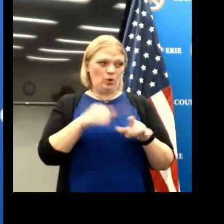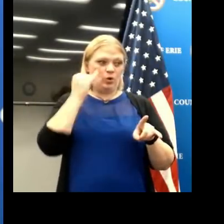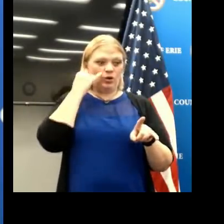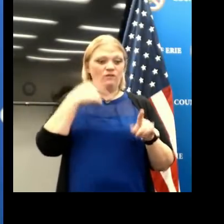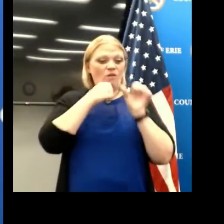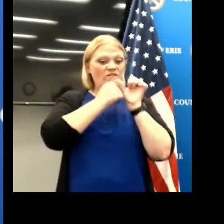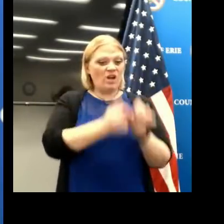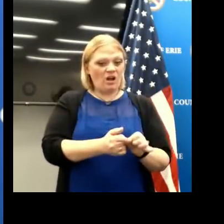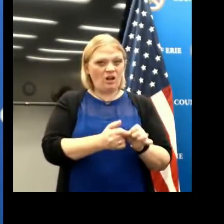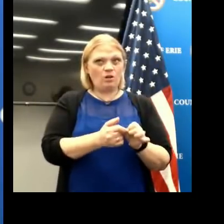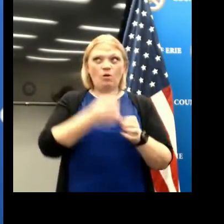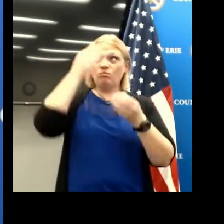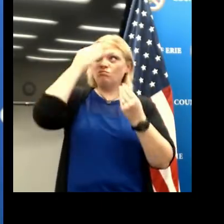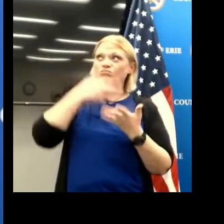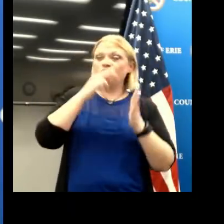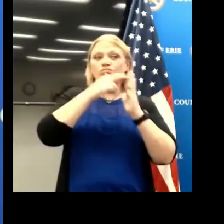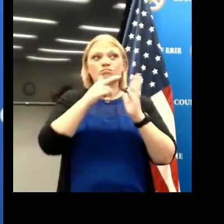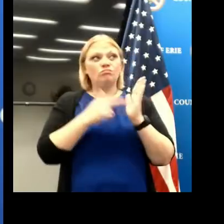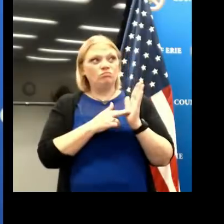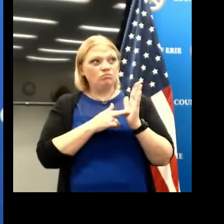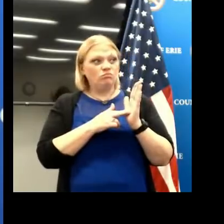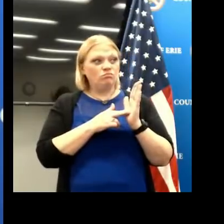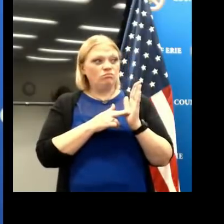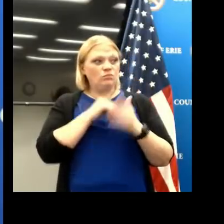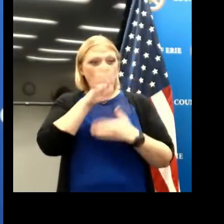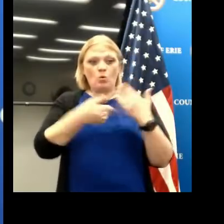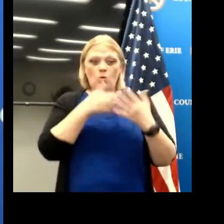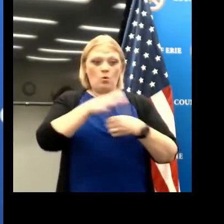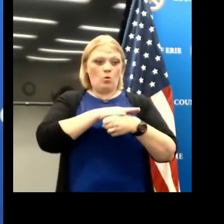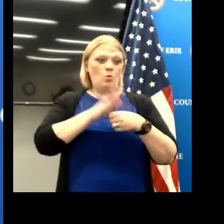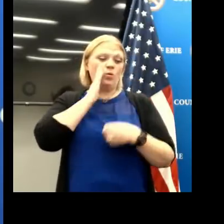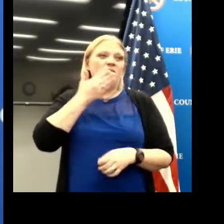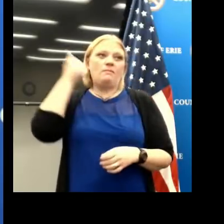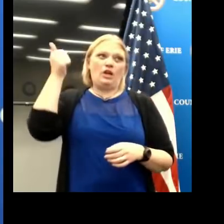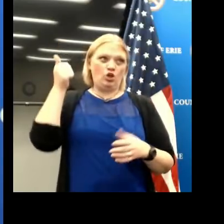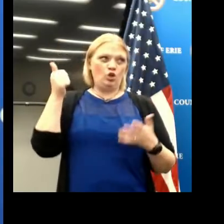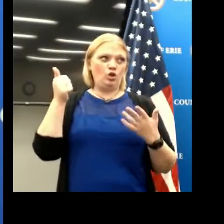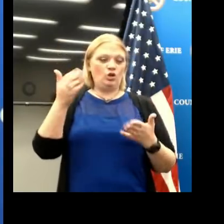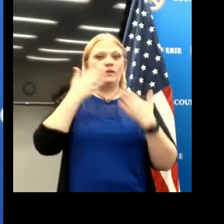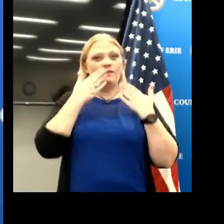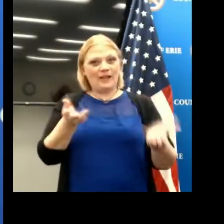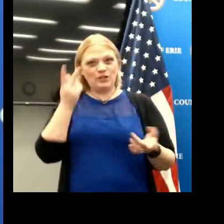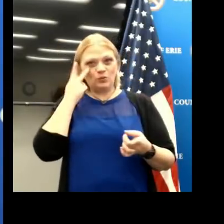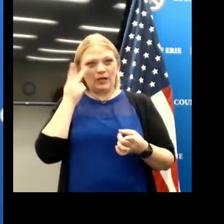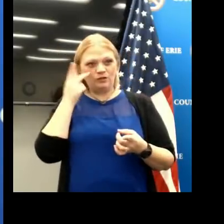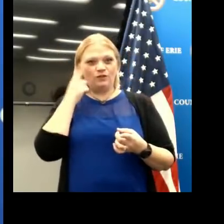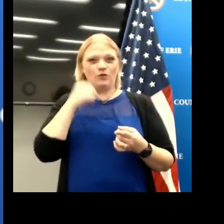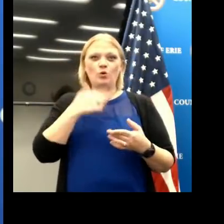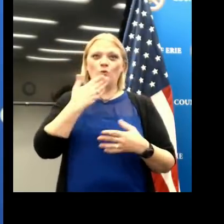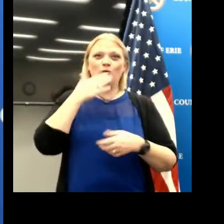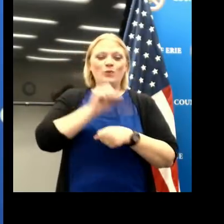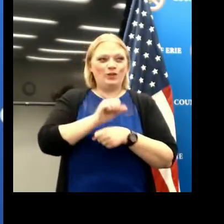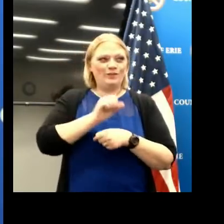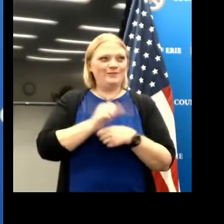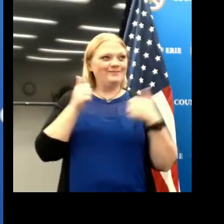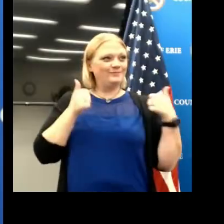the guidance, if we follow the rules, our entire region will be better for it. Thank you, Kendra Schmidt, for your good work.